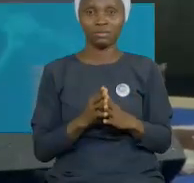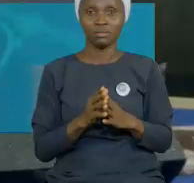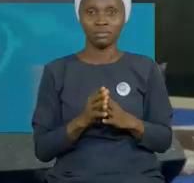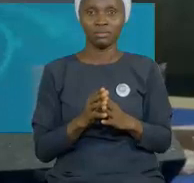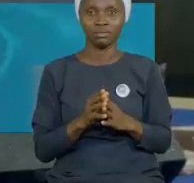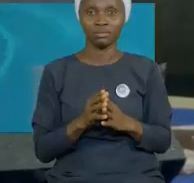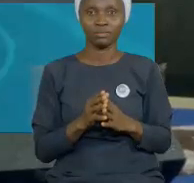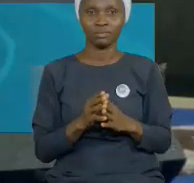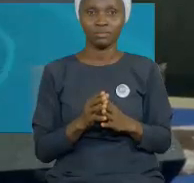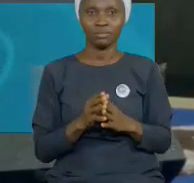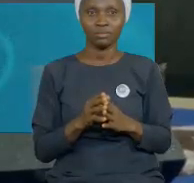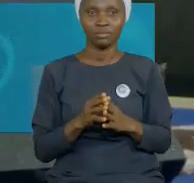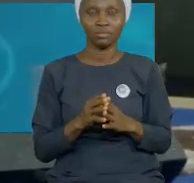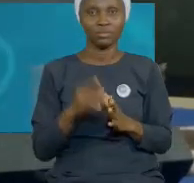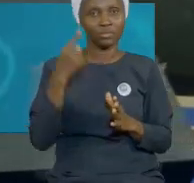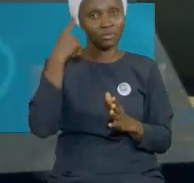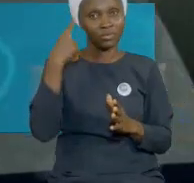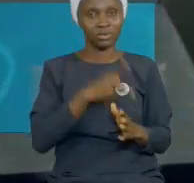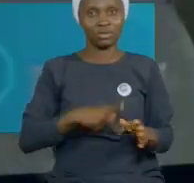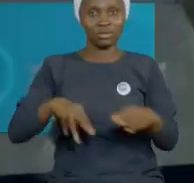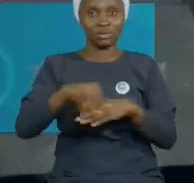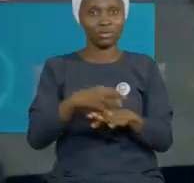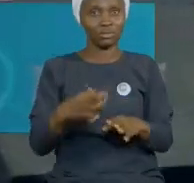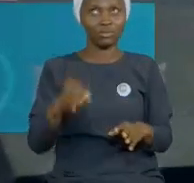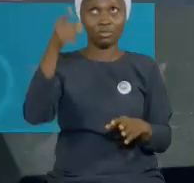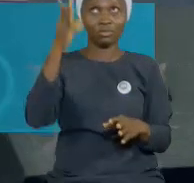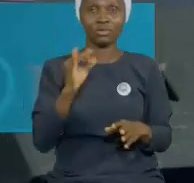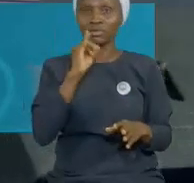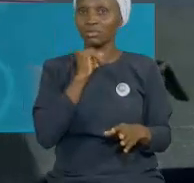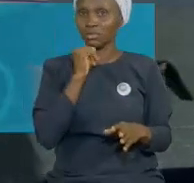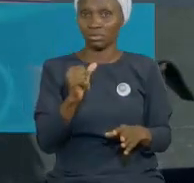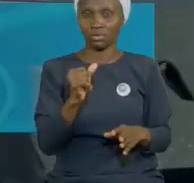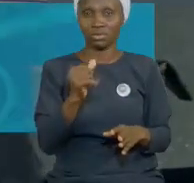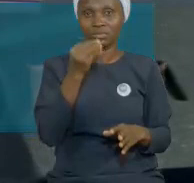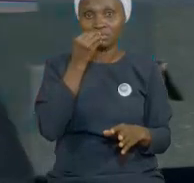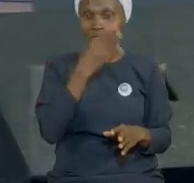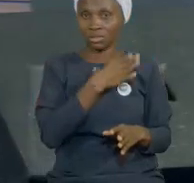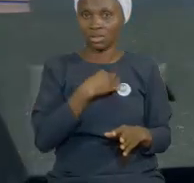For the kingdom of God is not meat and drink,